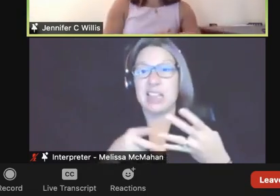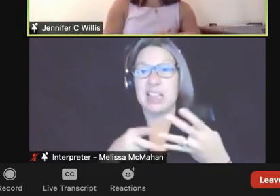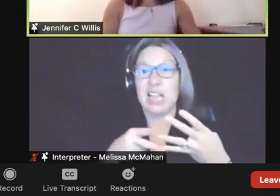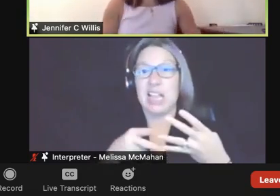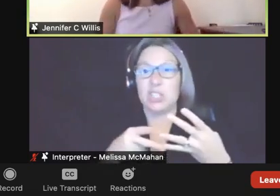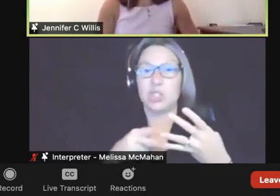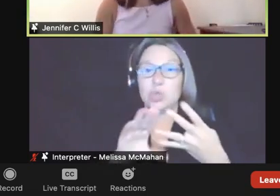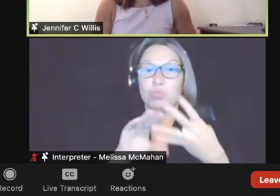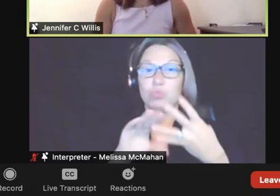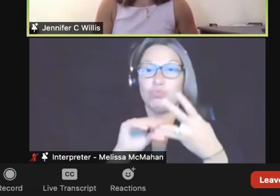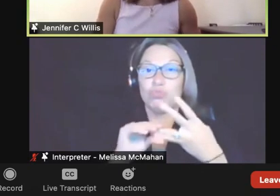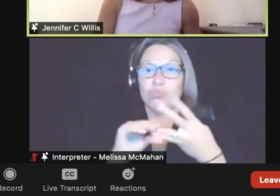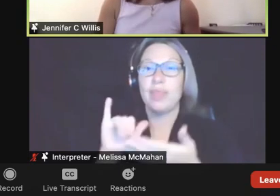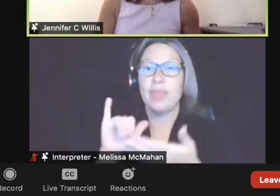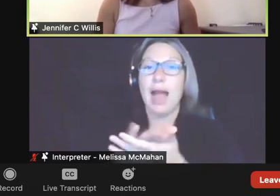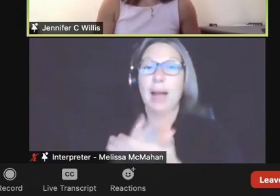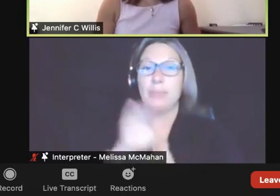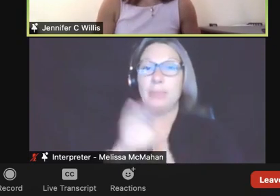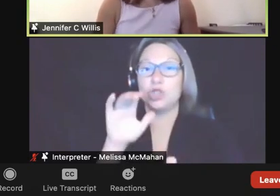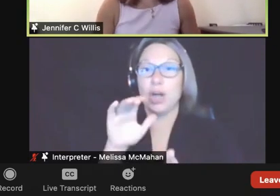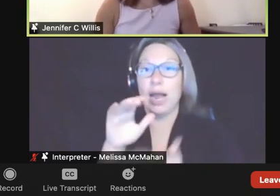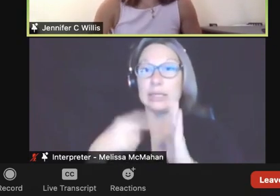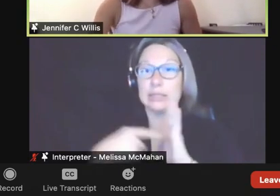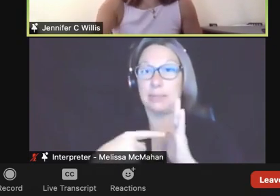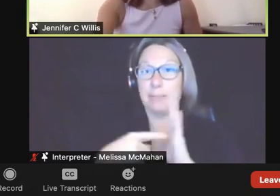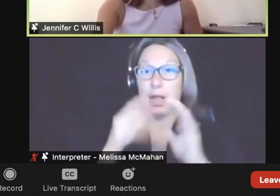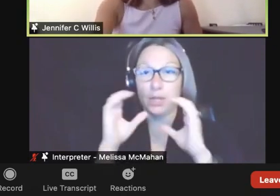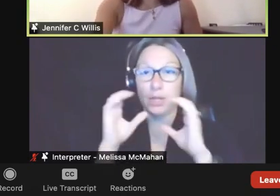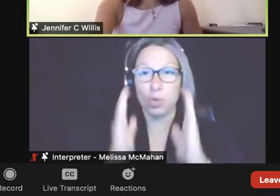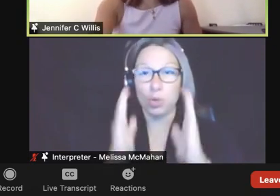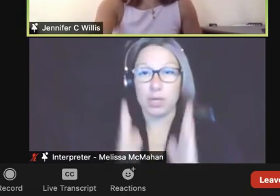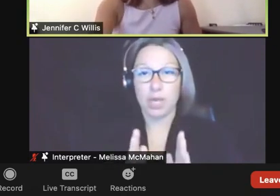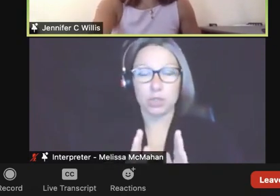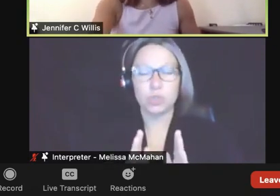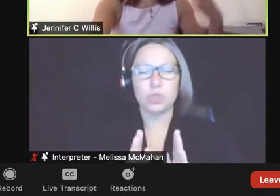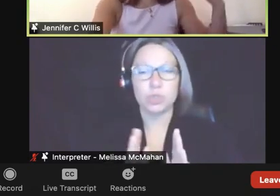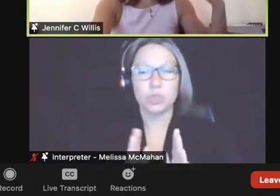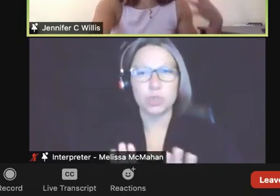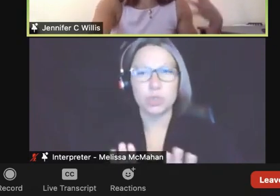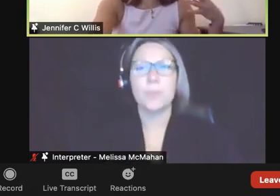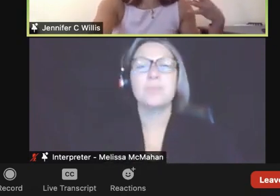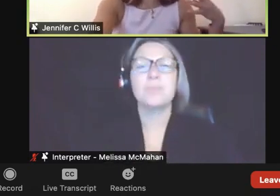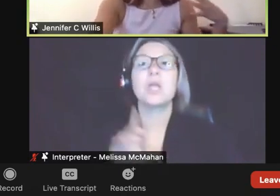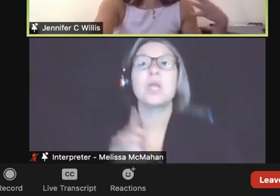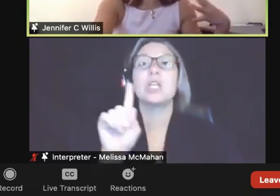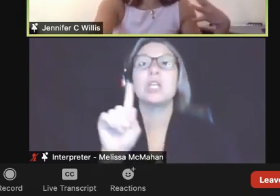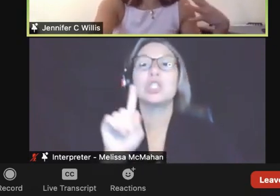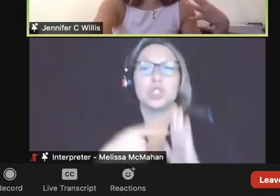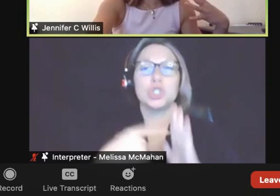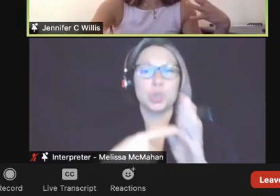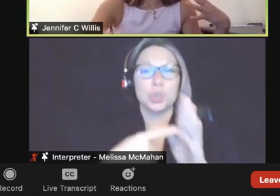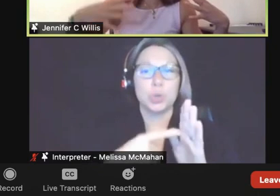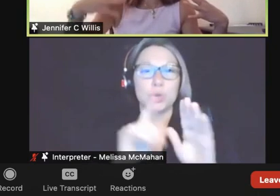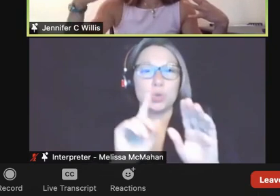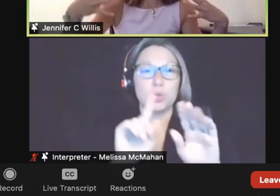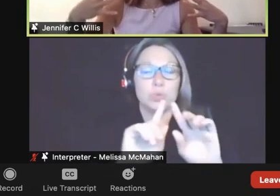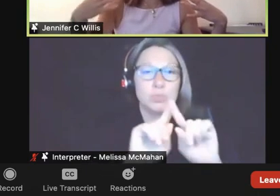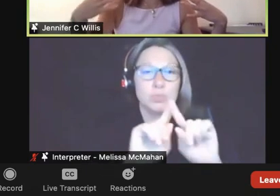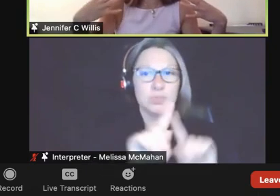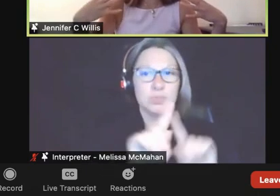kind of group as our abstract symbolic communicators. So this just gives you an indication of how the 7 levels from the matrix